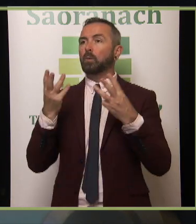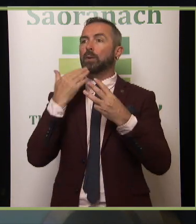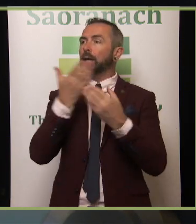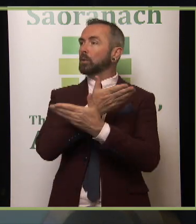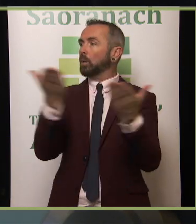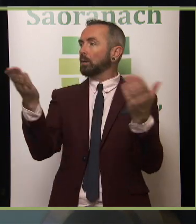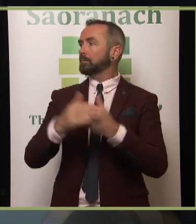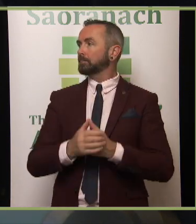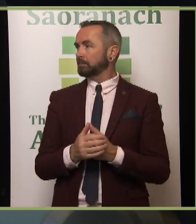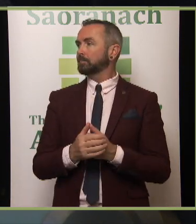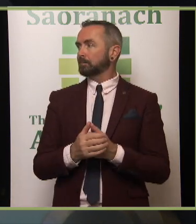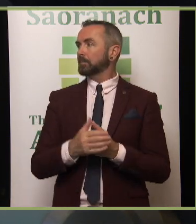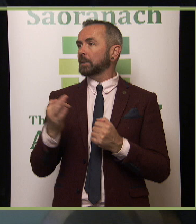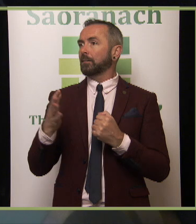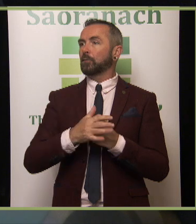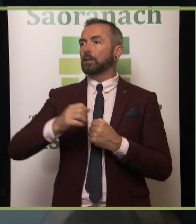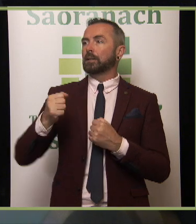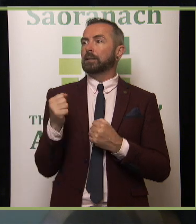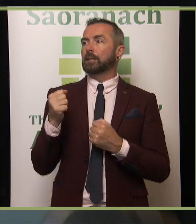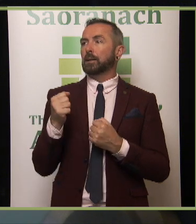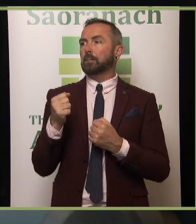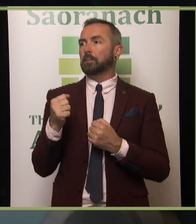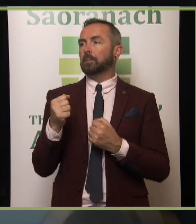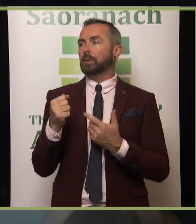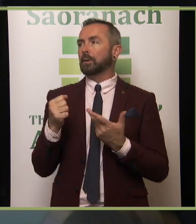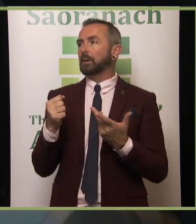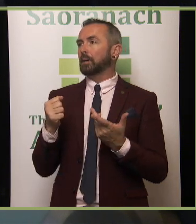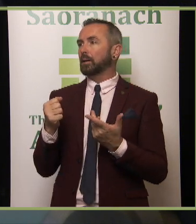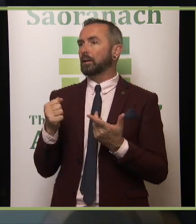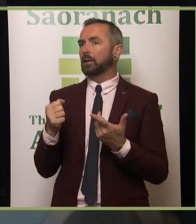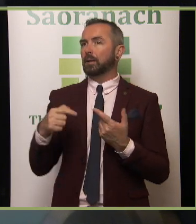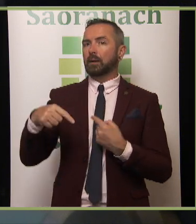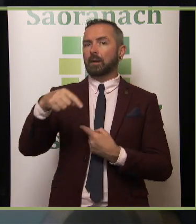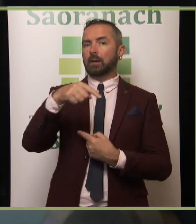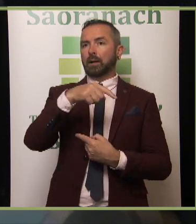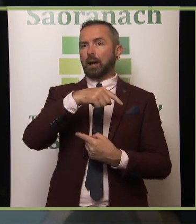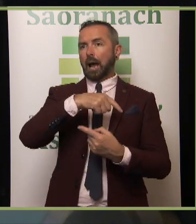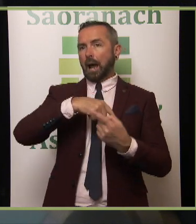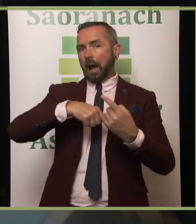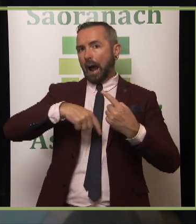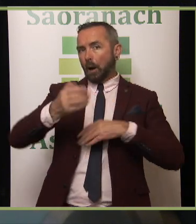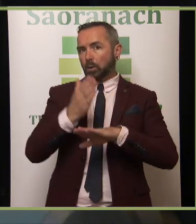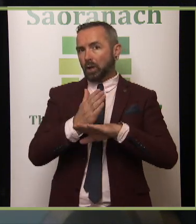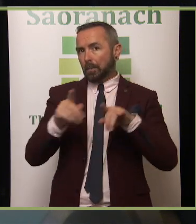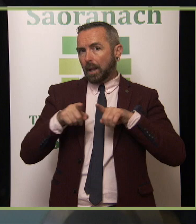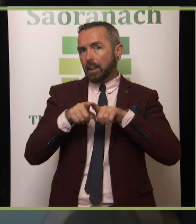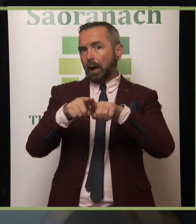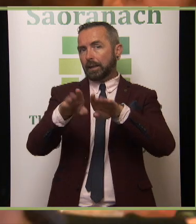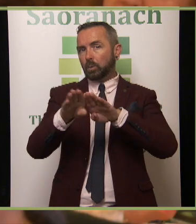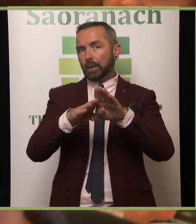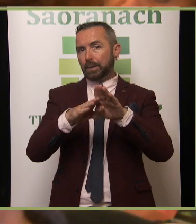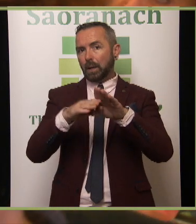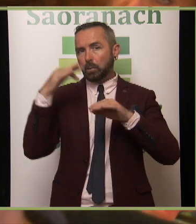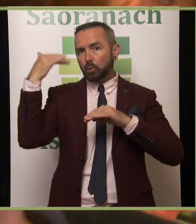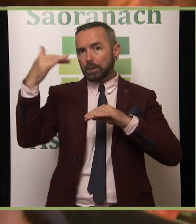you for keeping us in aligned with the principles that we agreed in May. And so I think we'll continue